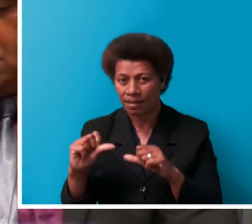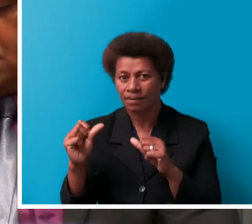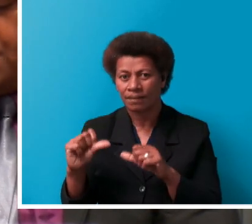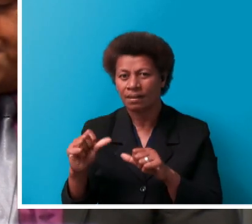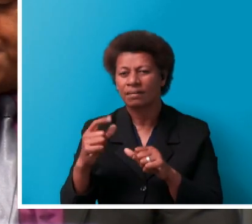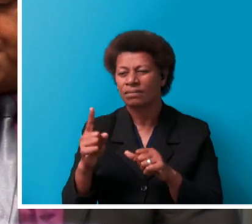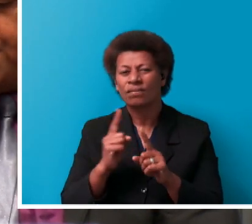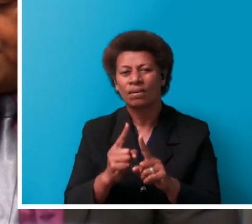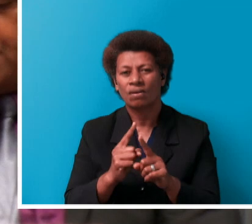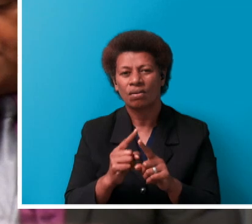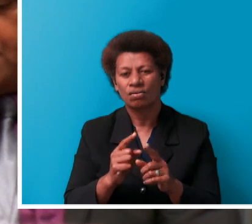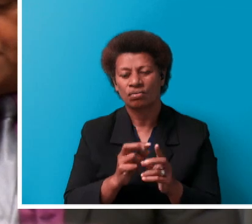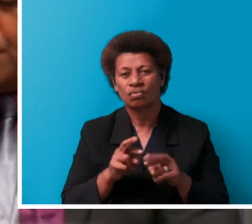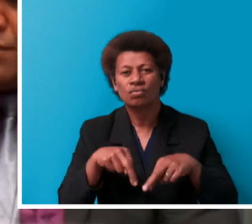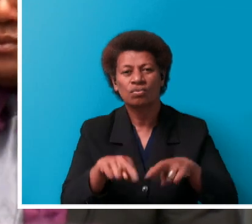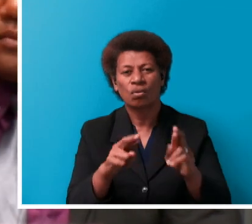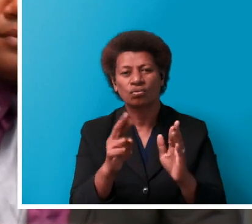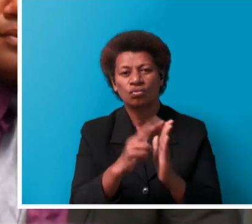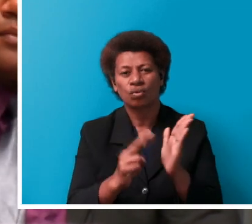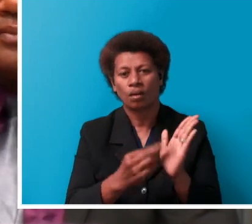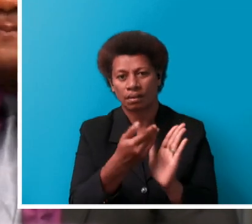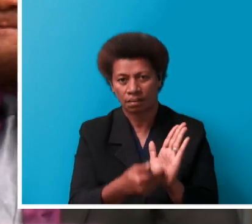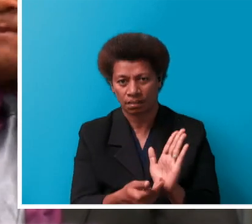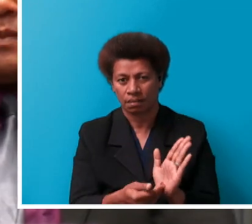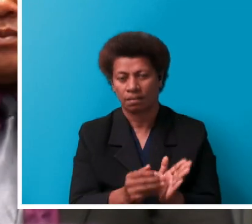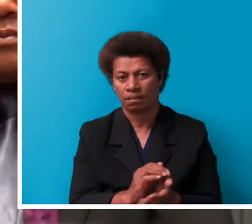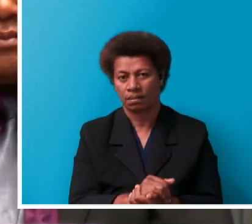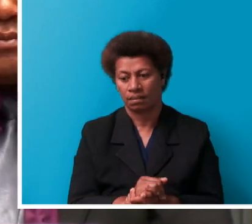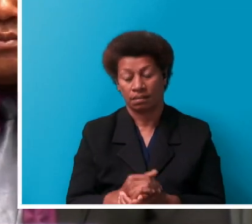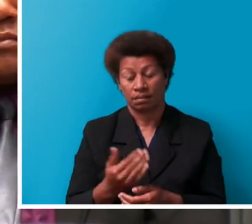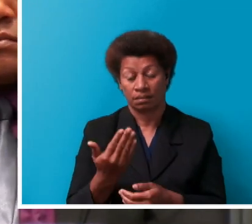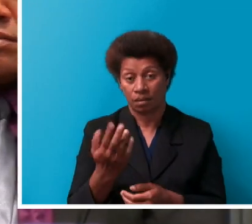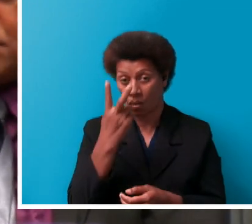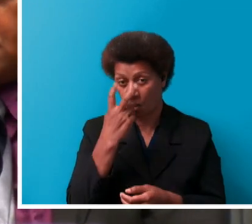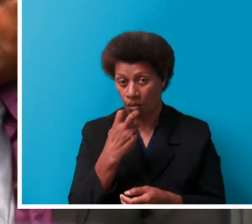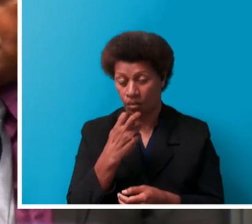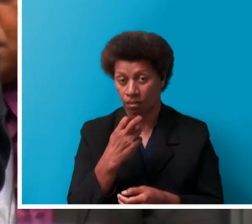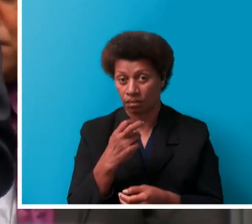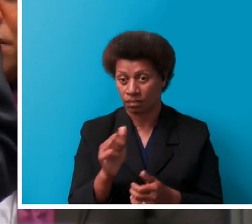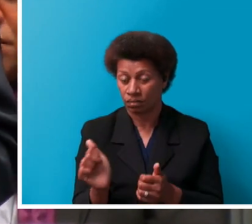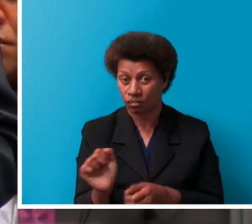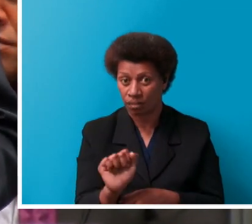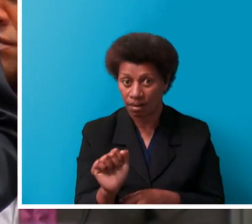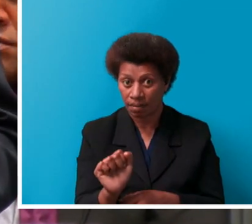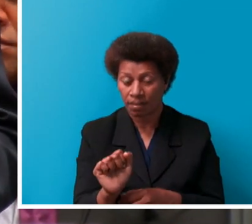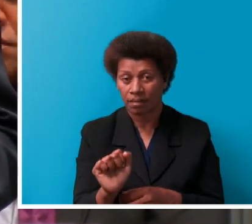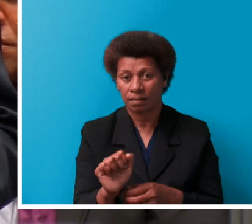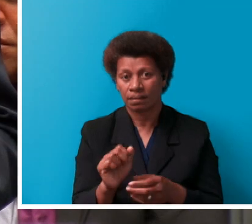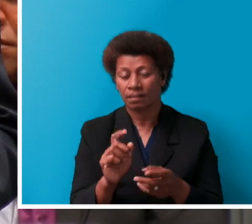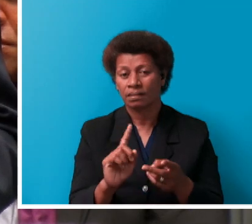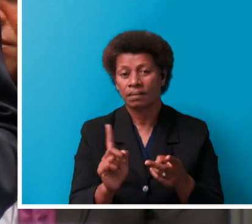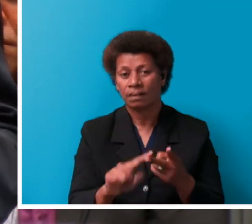regulations. Show-cause and disciplinary measures hold drivers accountable through increased scrutiny and